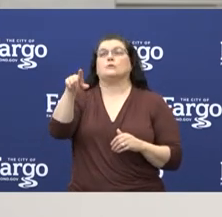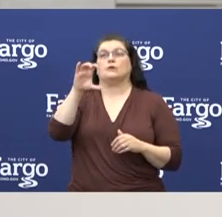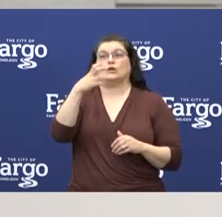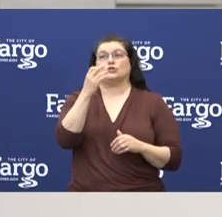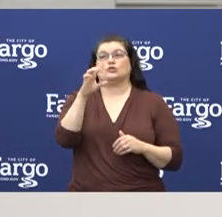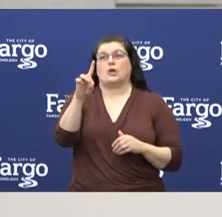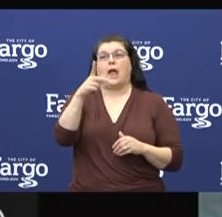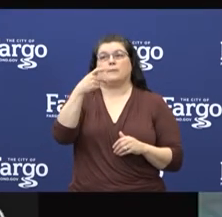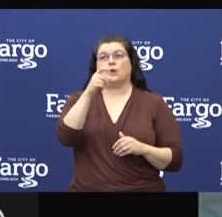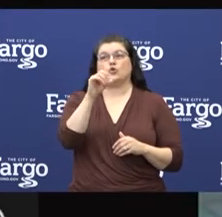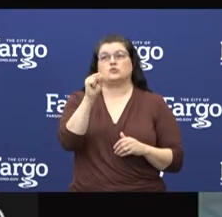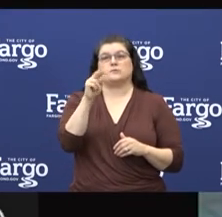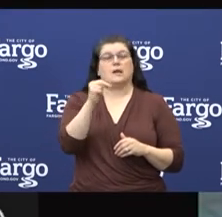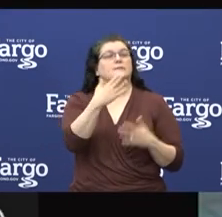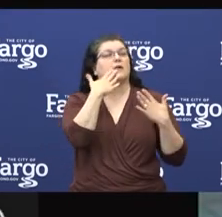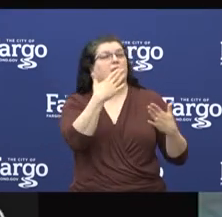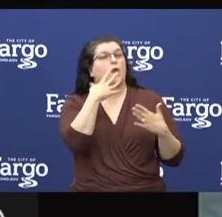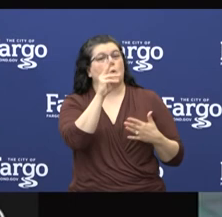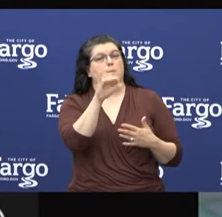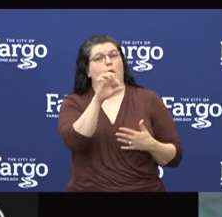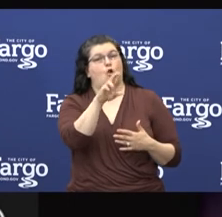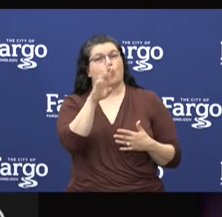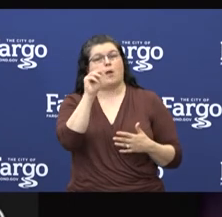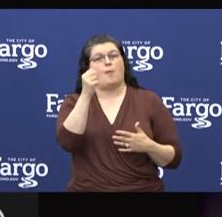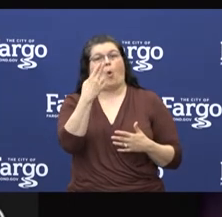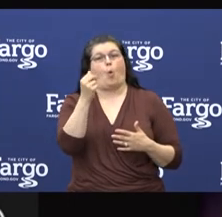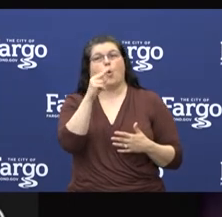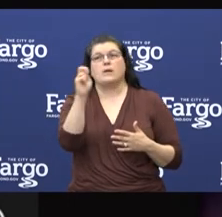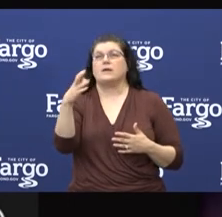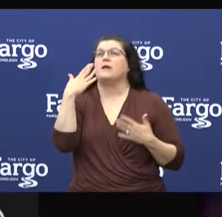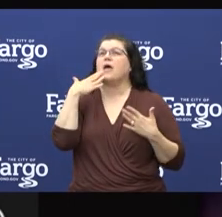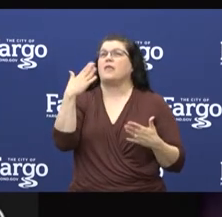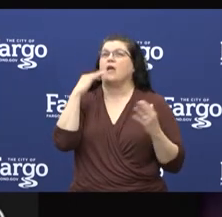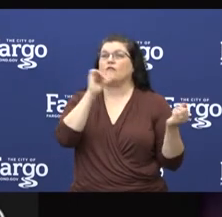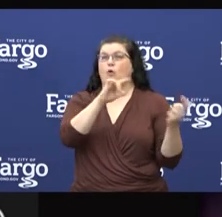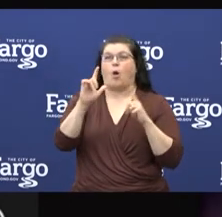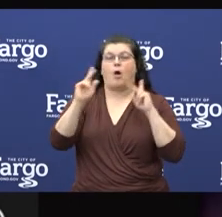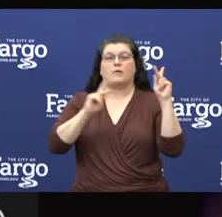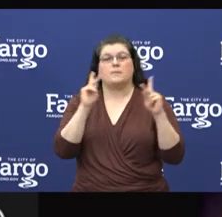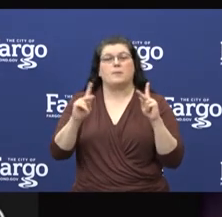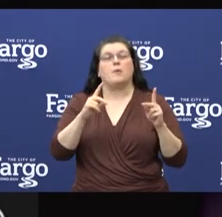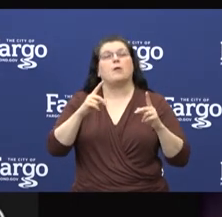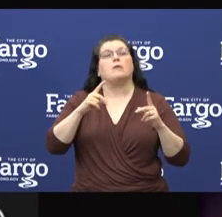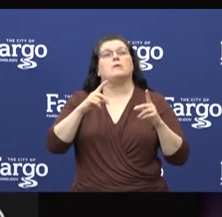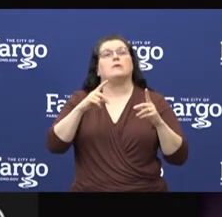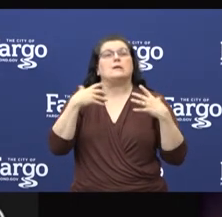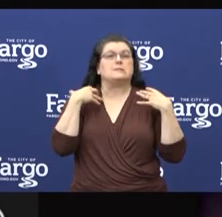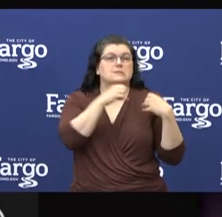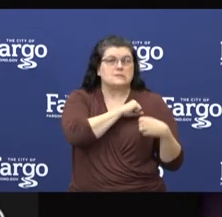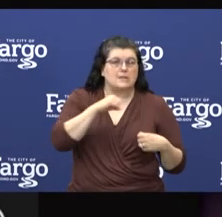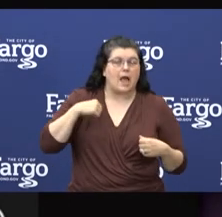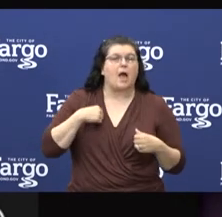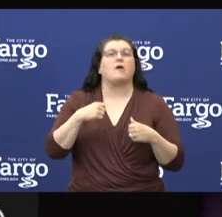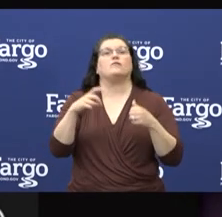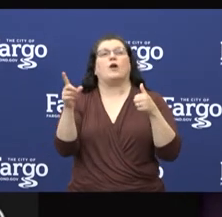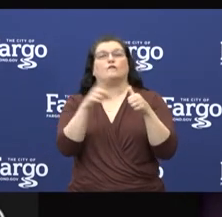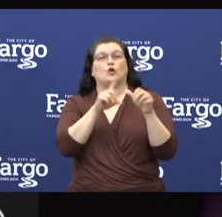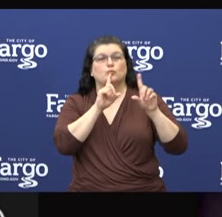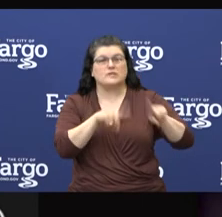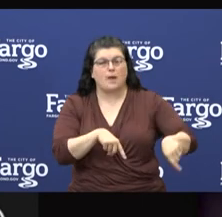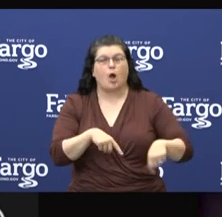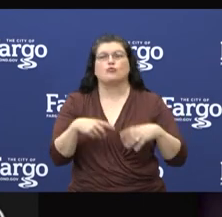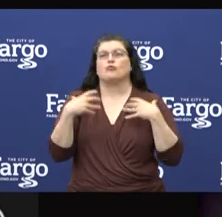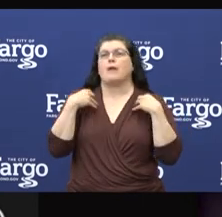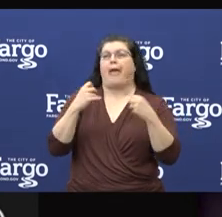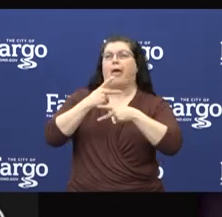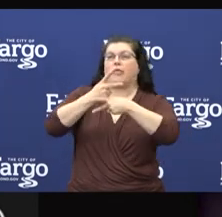Thank you, Mayor Mahoney. Thank you to everyone on the call, public staff, first responders, and healthcare workers. And thank you especially to